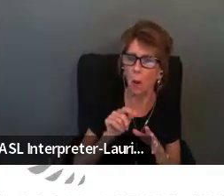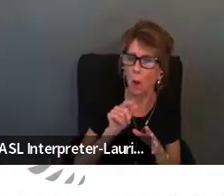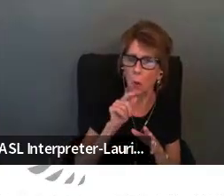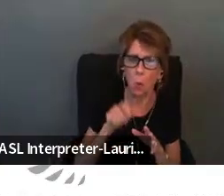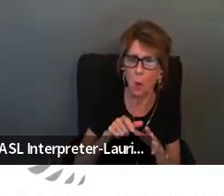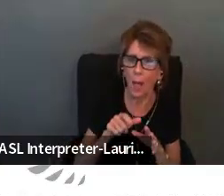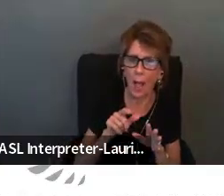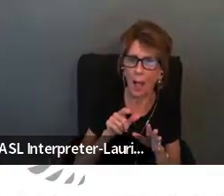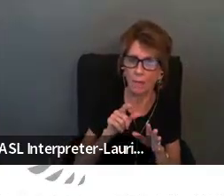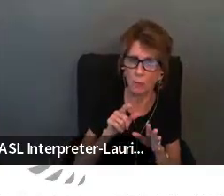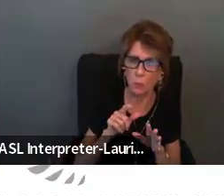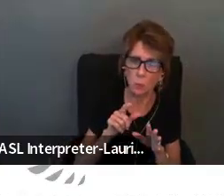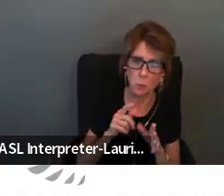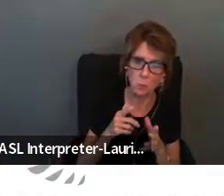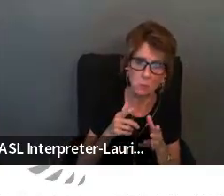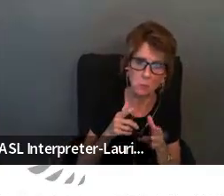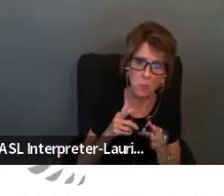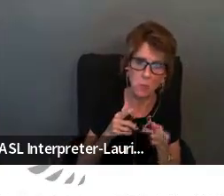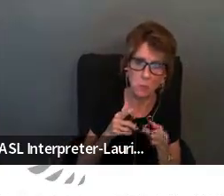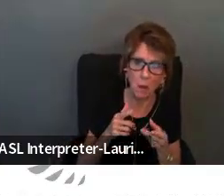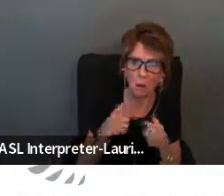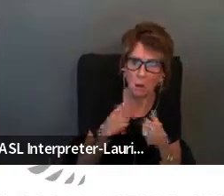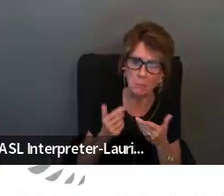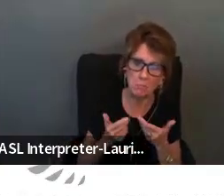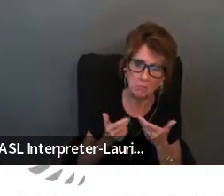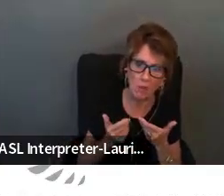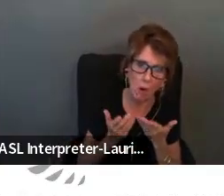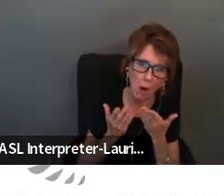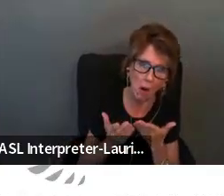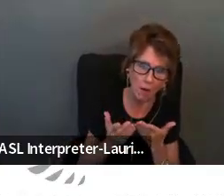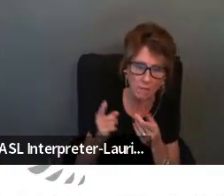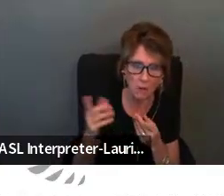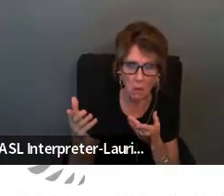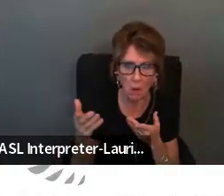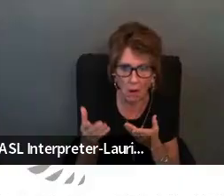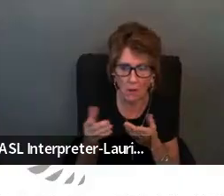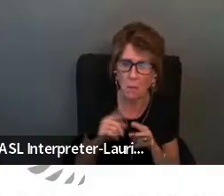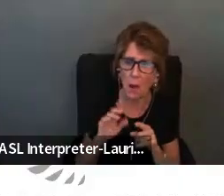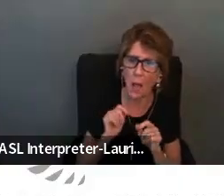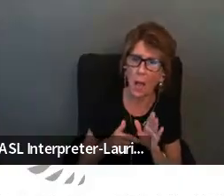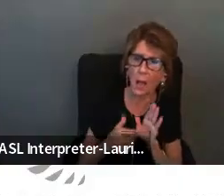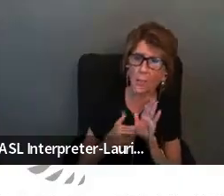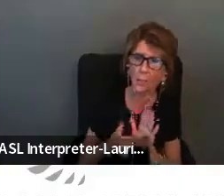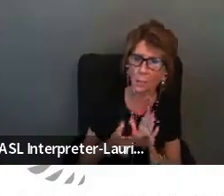receive accommodation. But if it is that you can show that you are